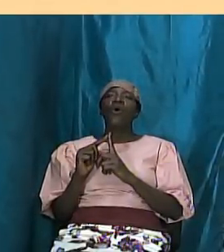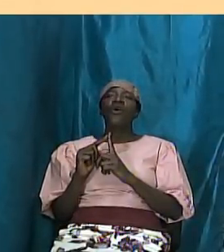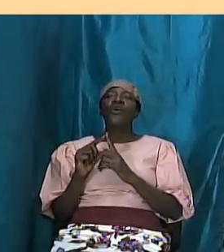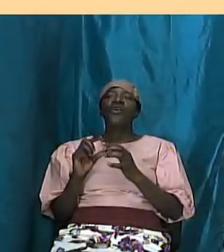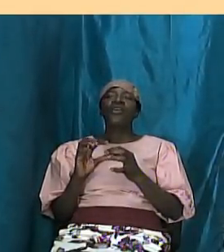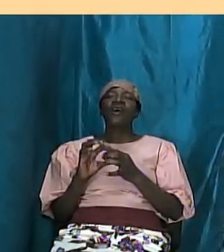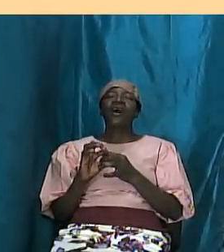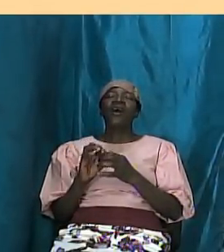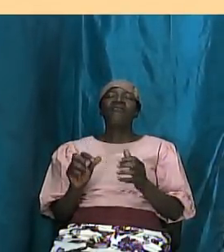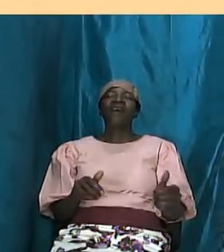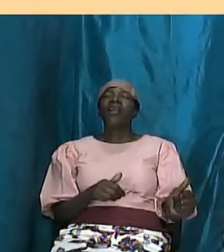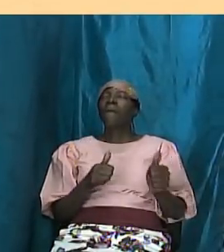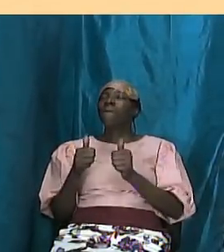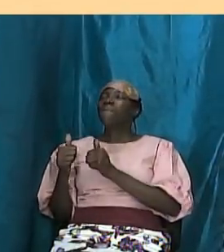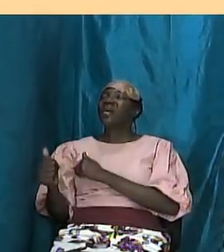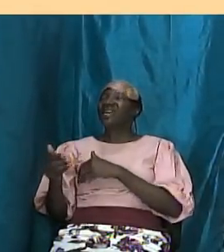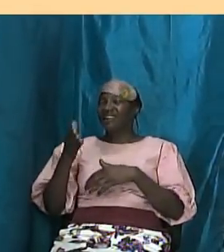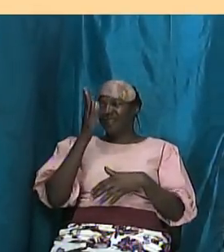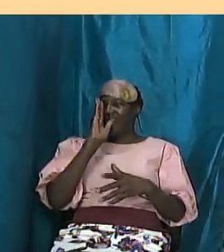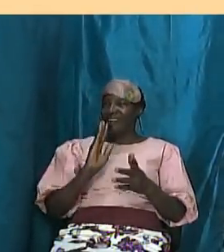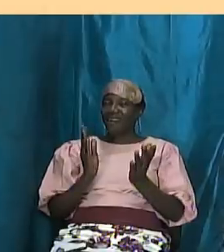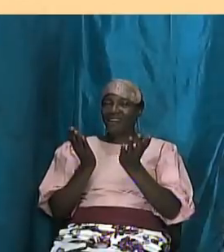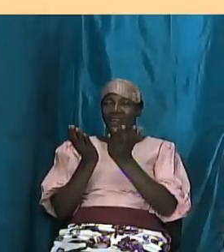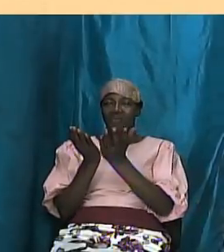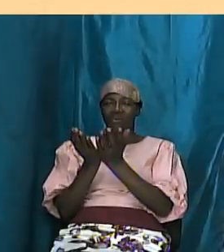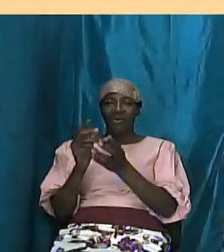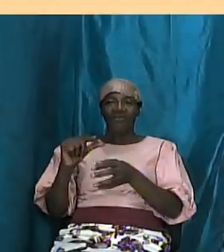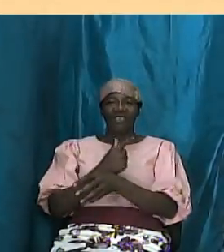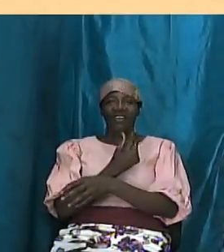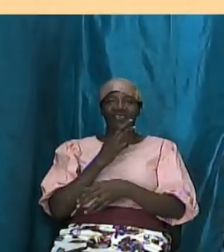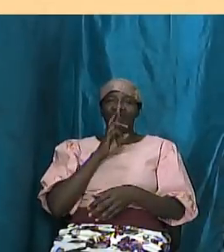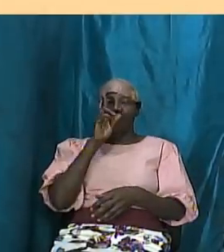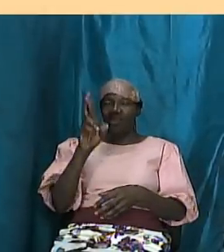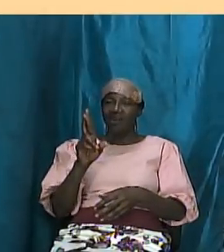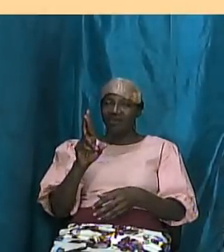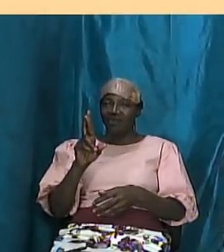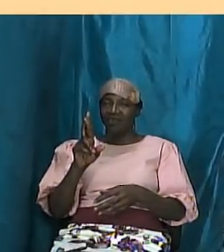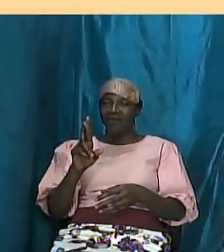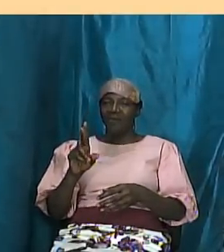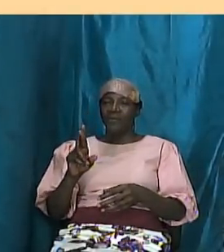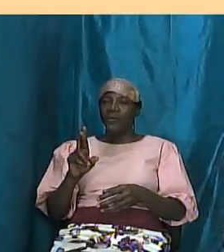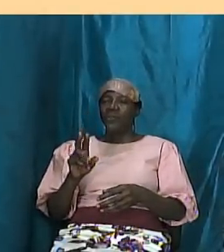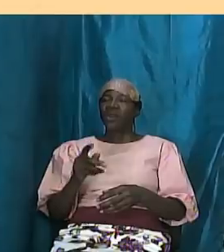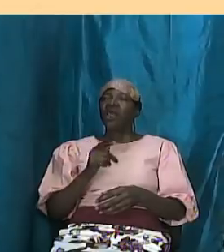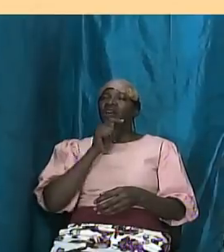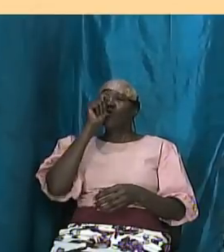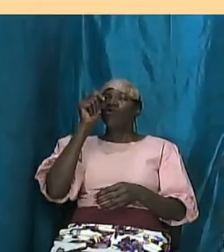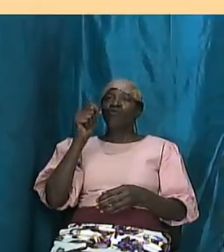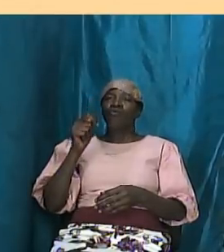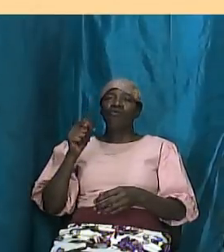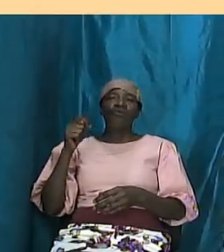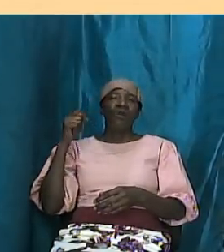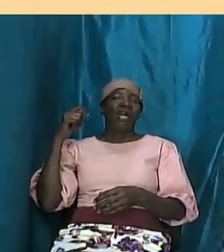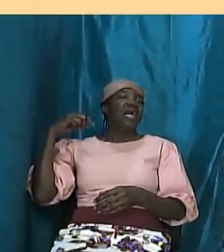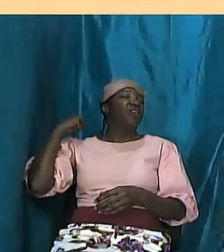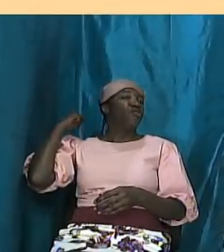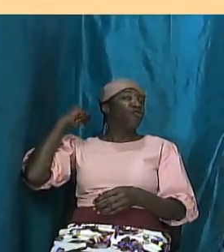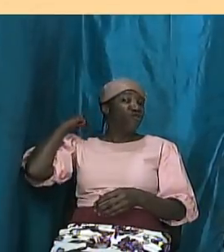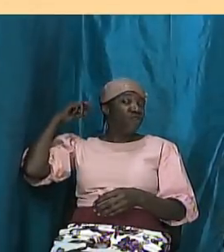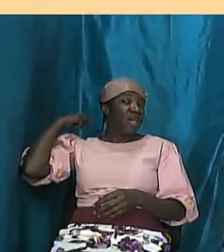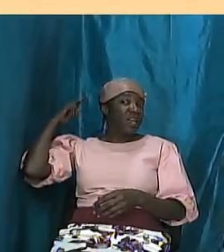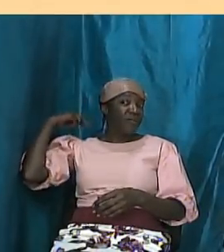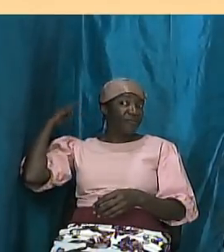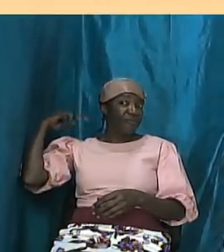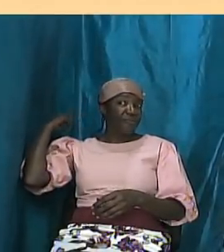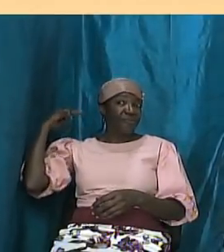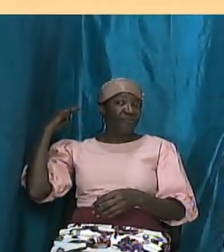of Almighty God. The book of Genesis is real. The book of Genesis is a true history. And it is important